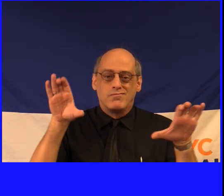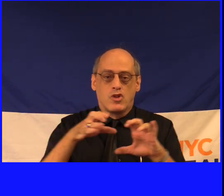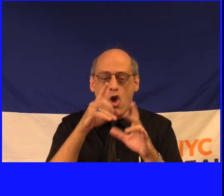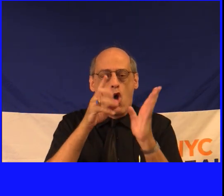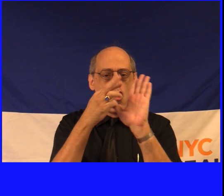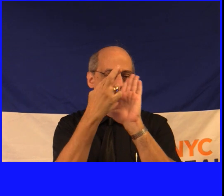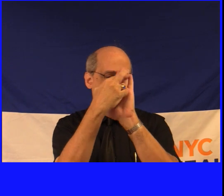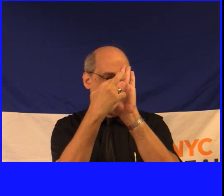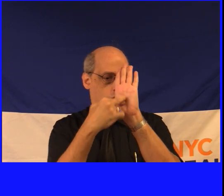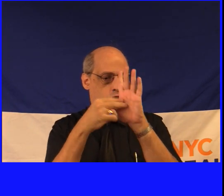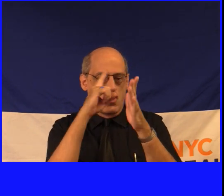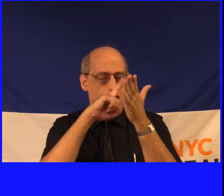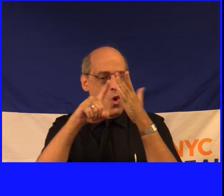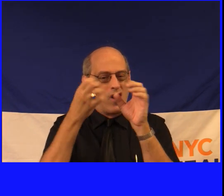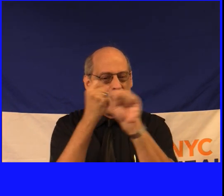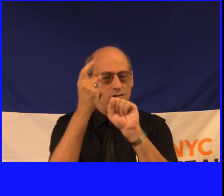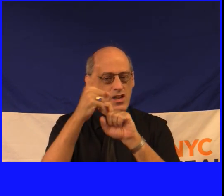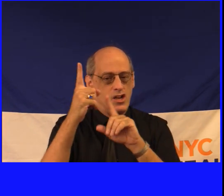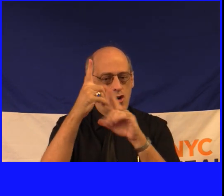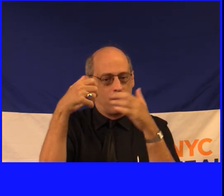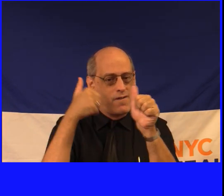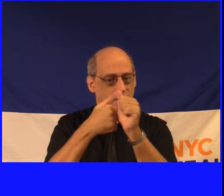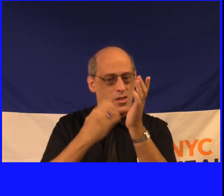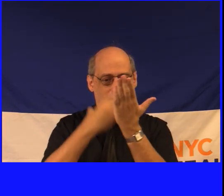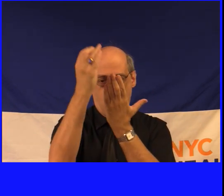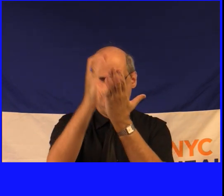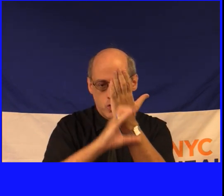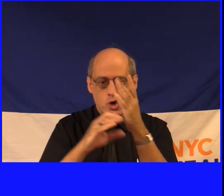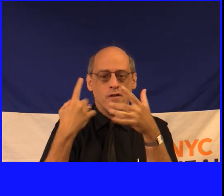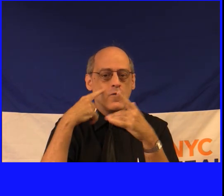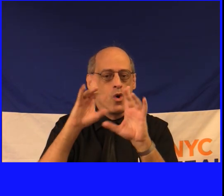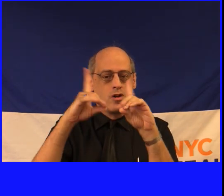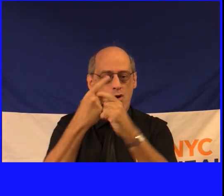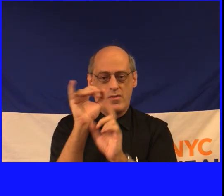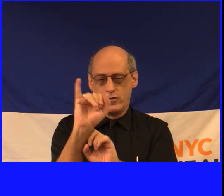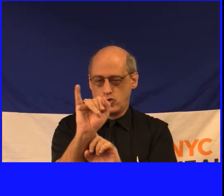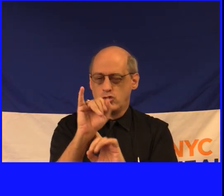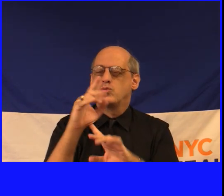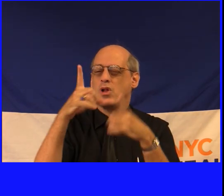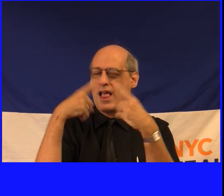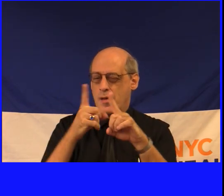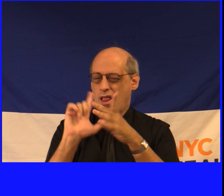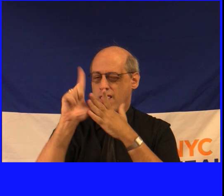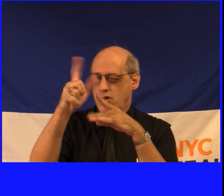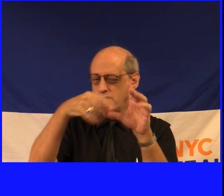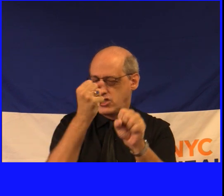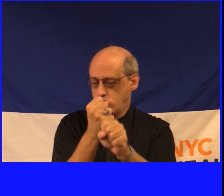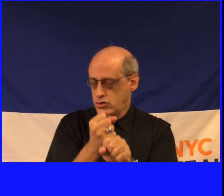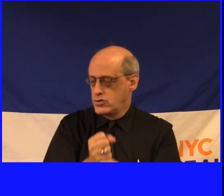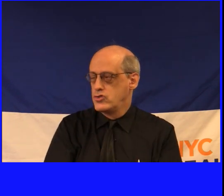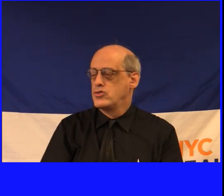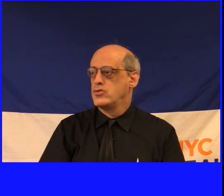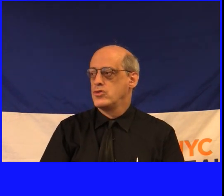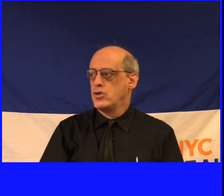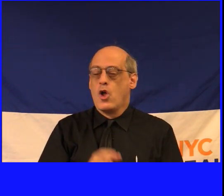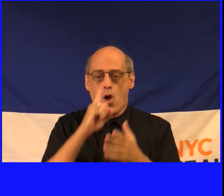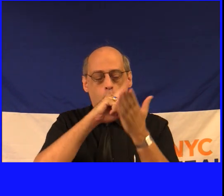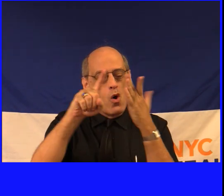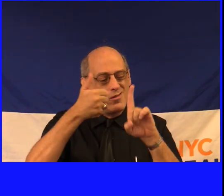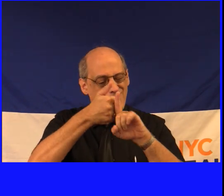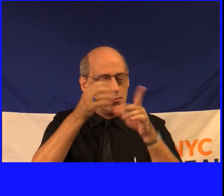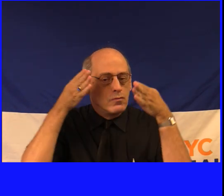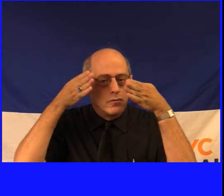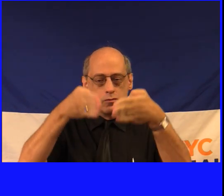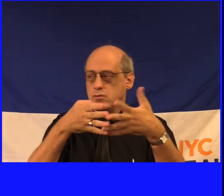on a calendar year basis for the Department of Insurance as well, and we'll be doing that later in the year. Our audit is focused on